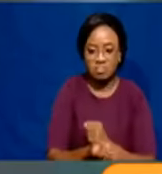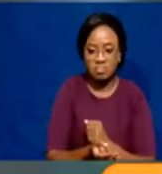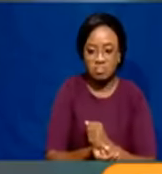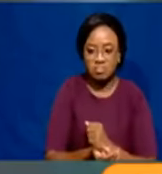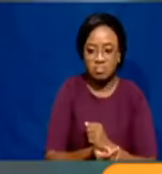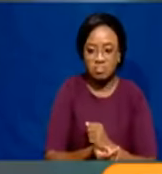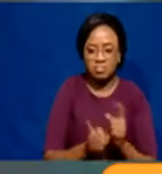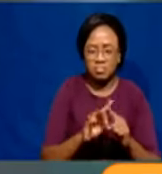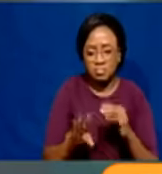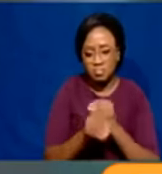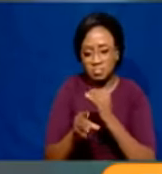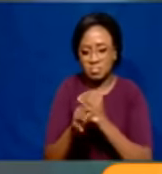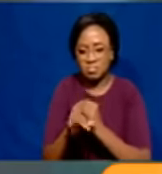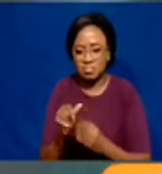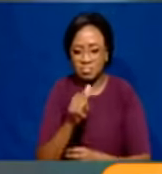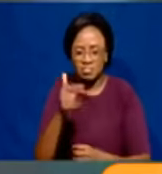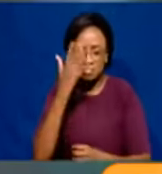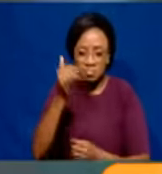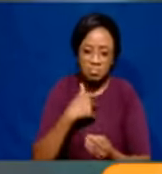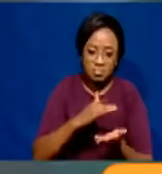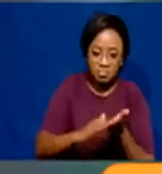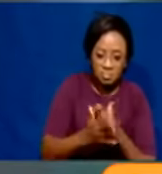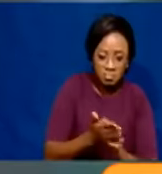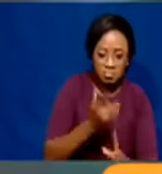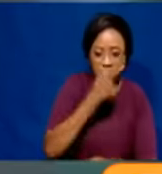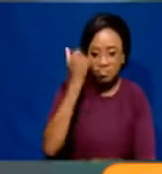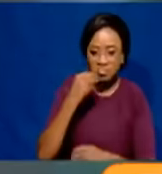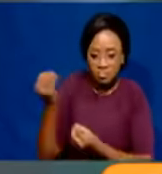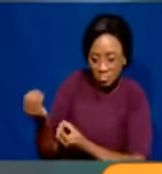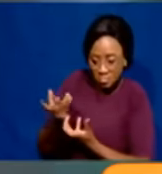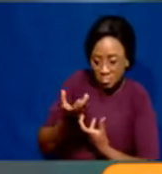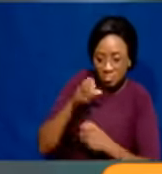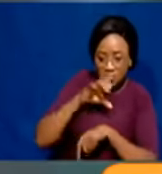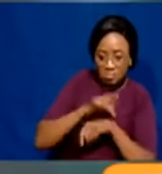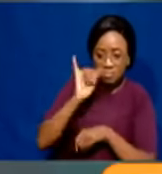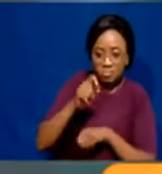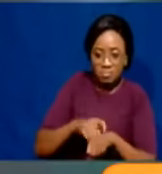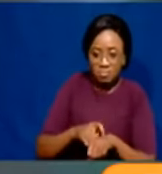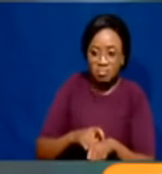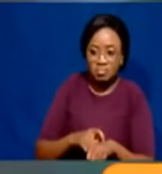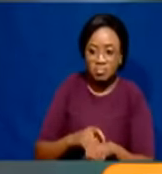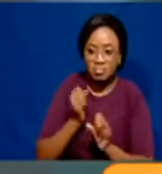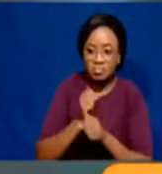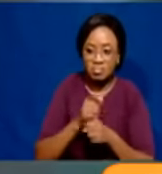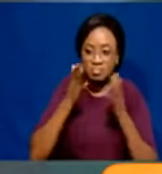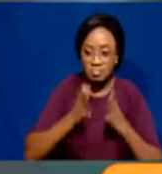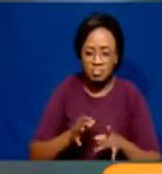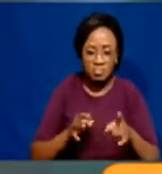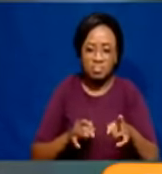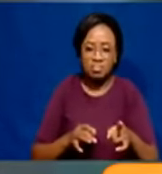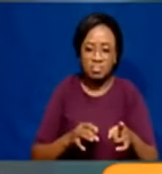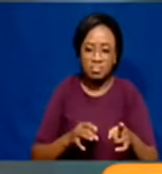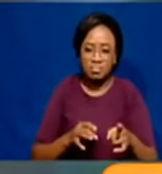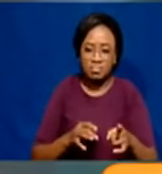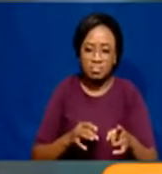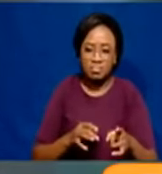goes on to give her reasons for the pardon, saying it was based on the information she had at the time that led her to believe that the convict had not in